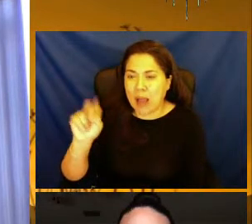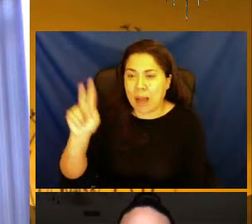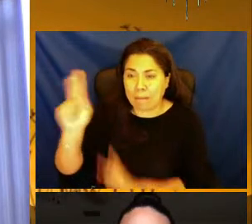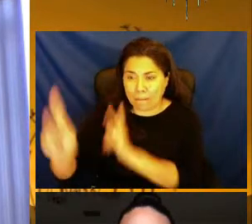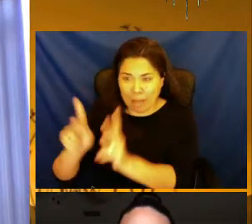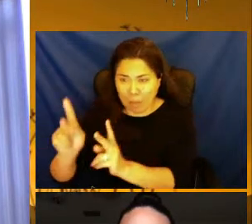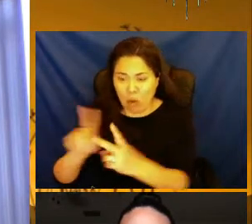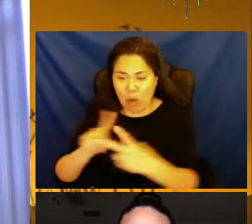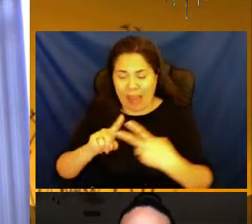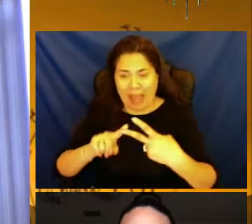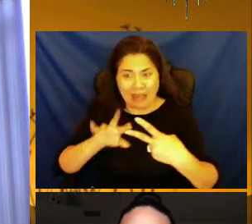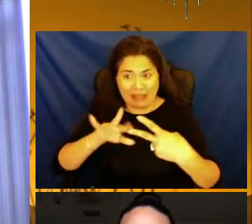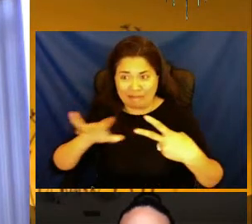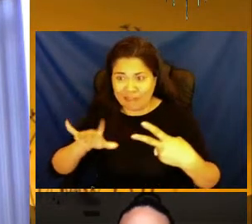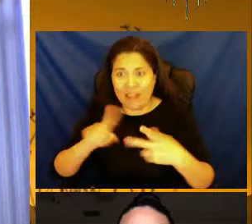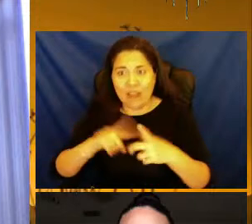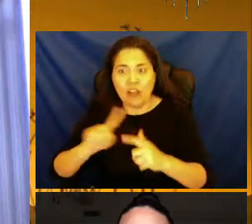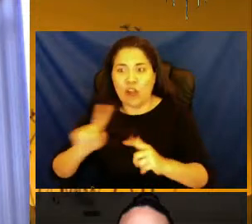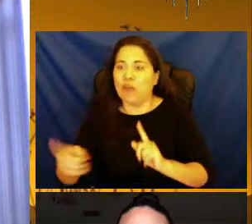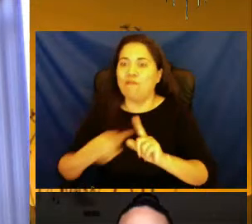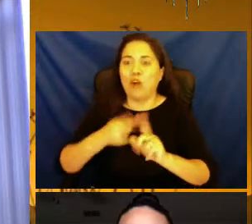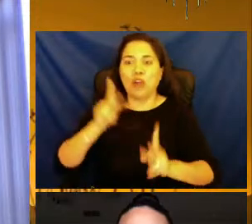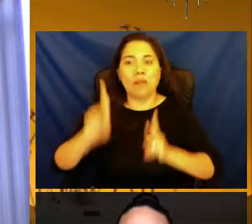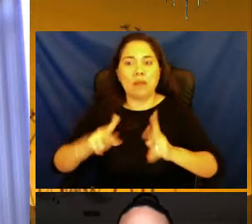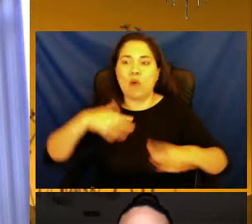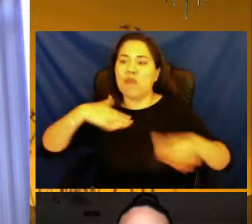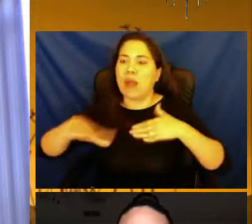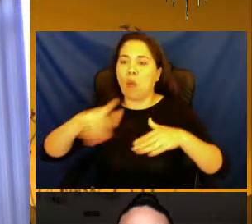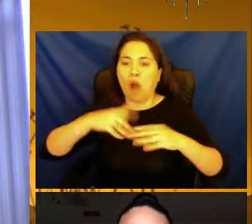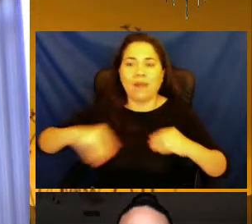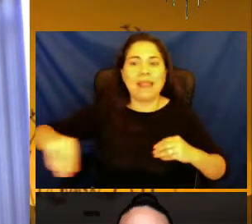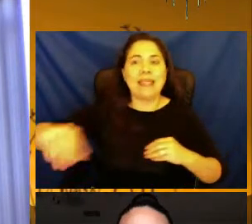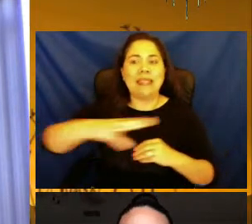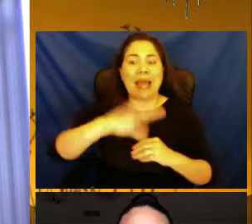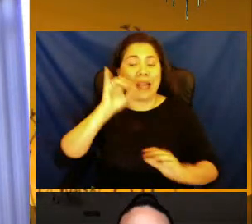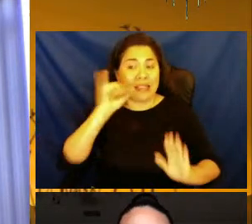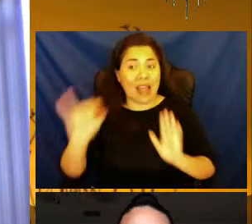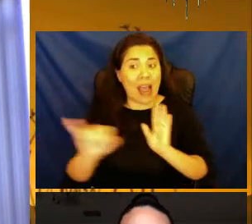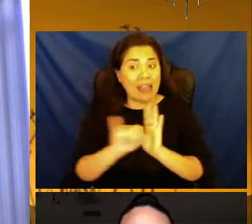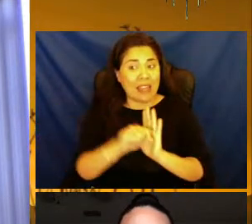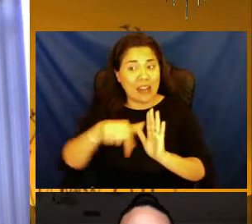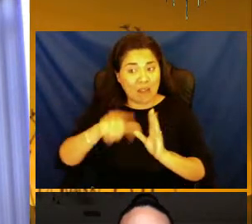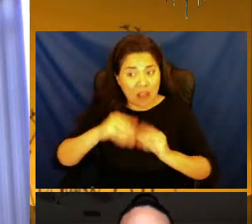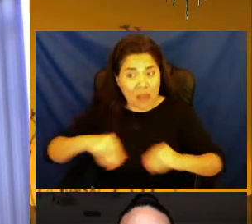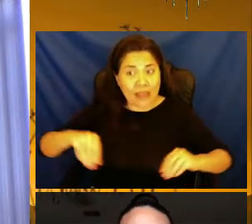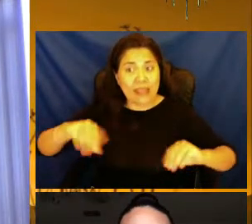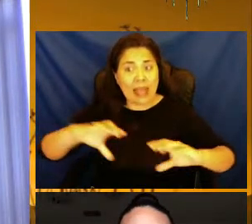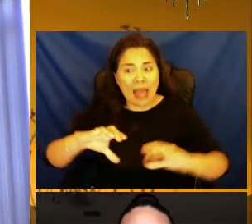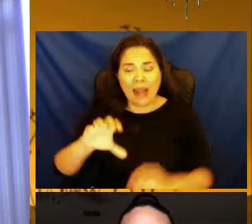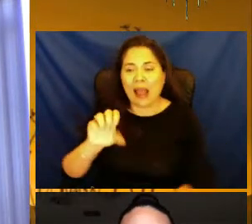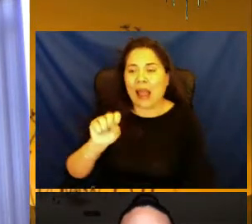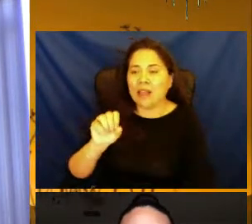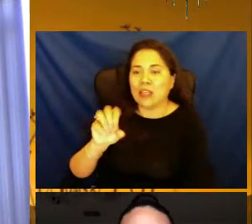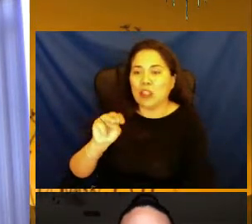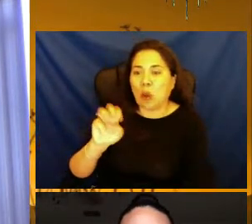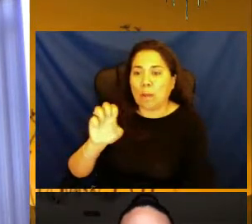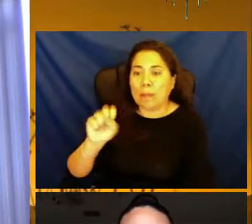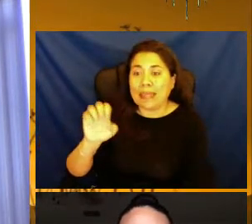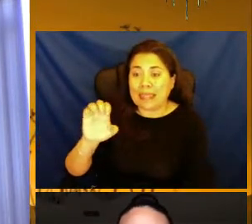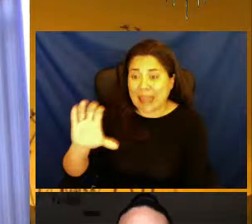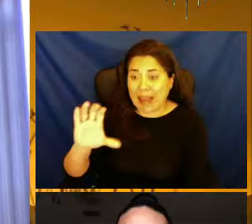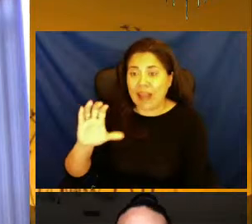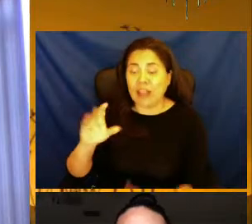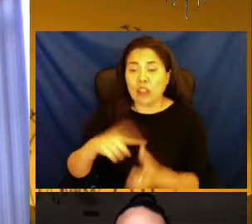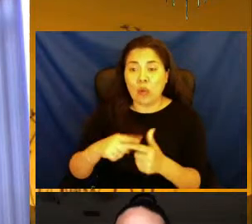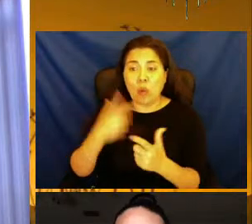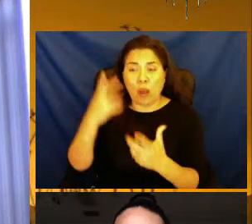Crudo people that are first peoples as well of these lands, identify this land as Somisek. So we want to acknowledge